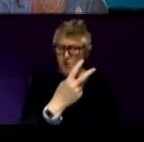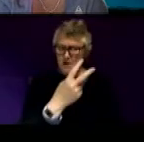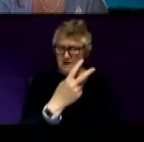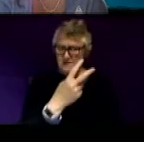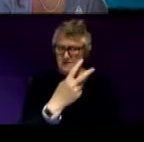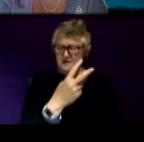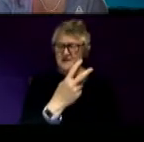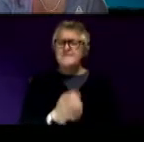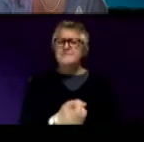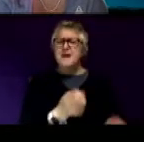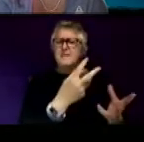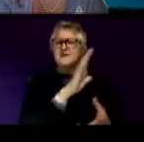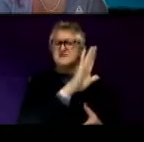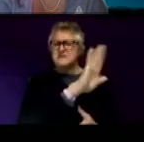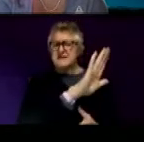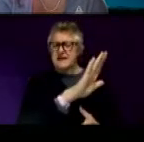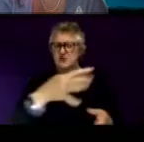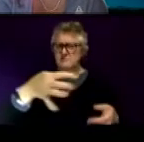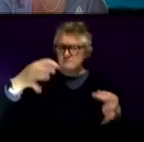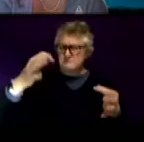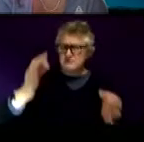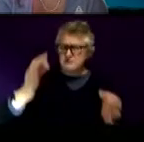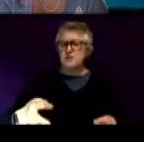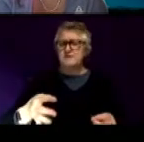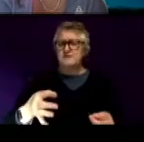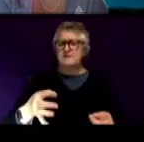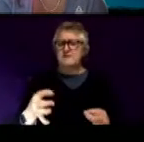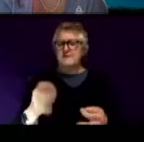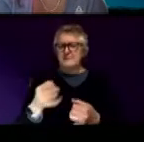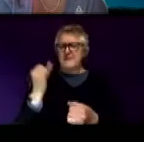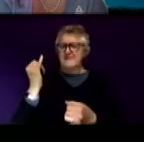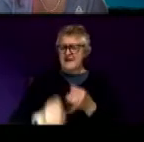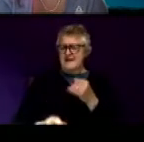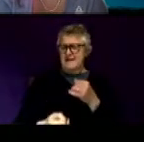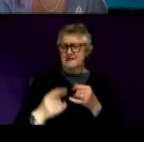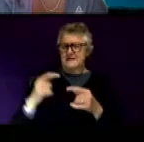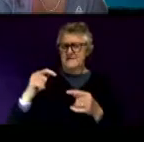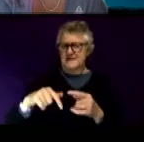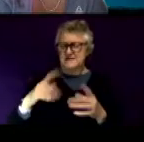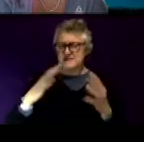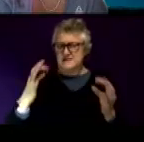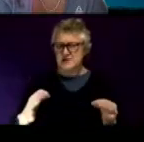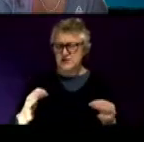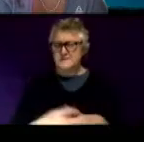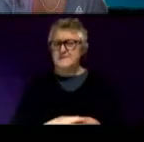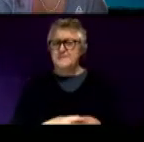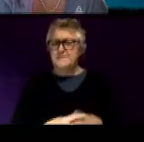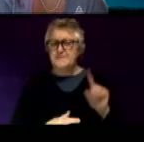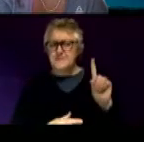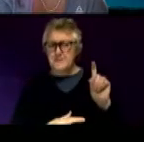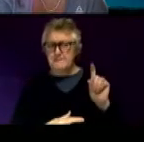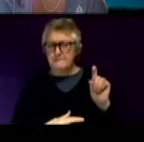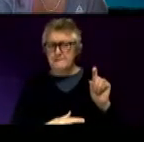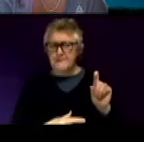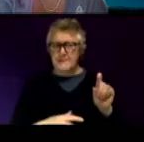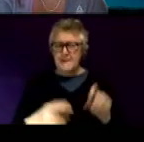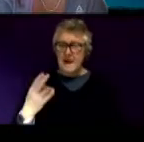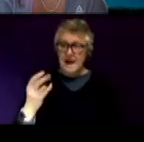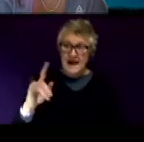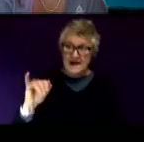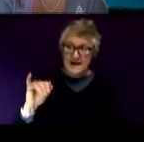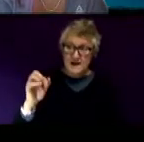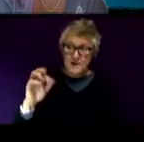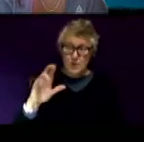and decisions? Heidi or Jared? So the